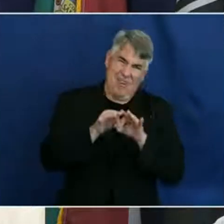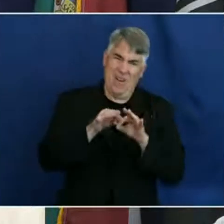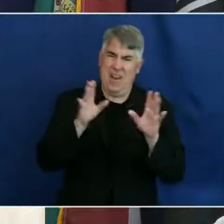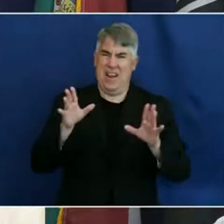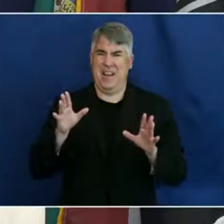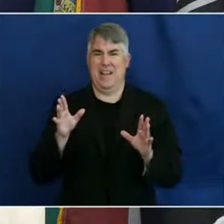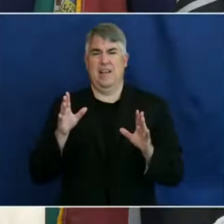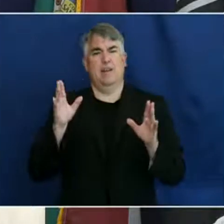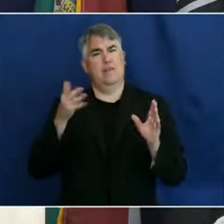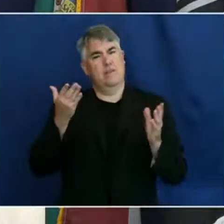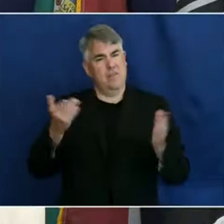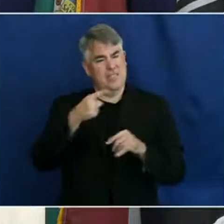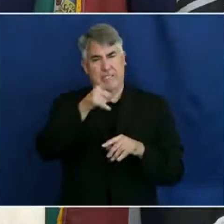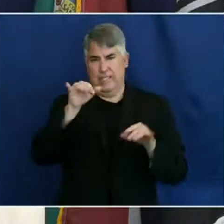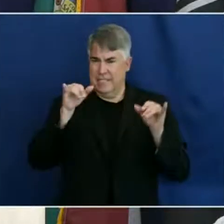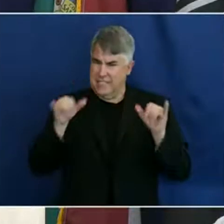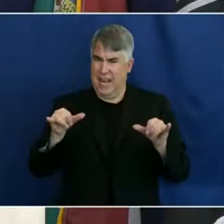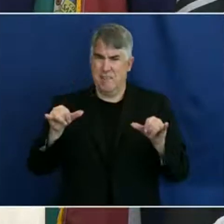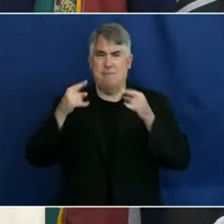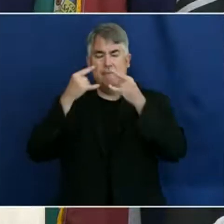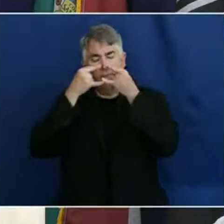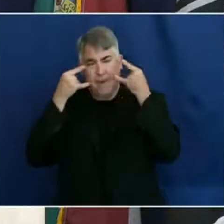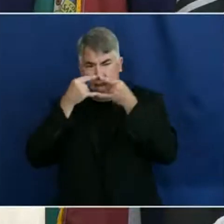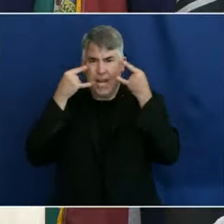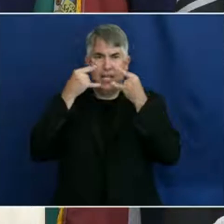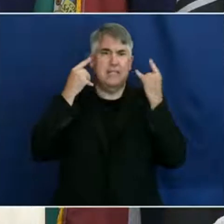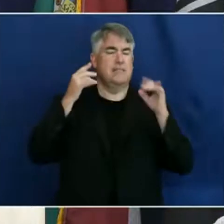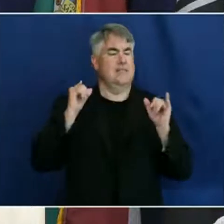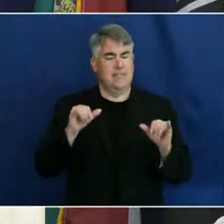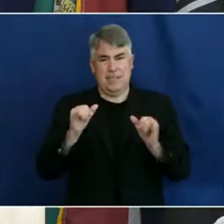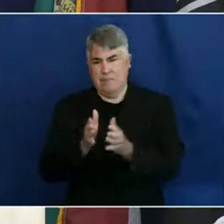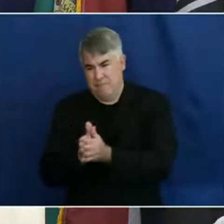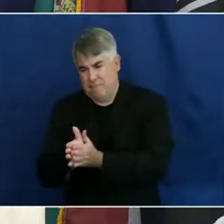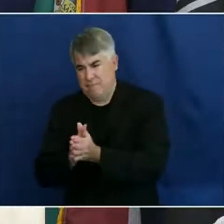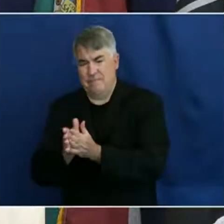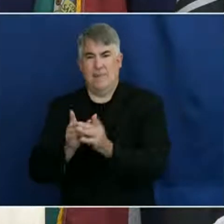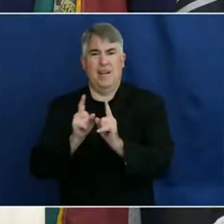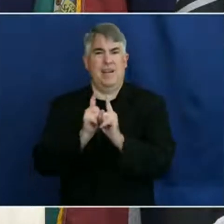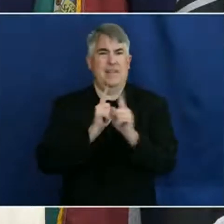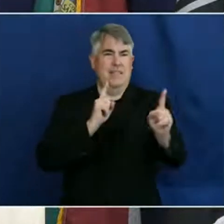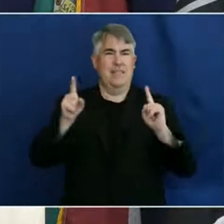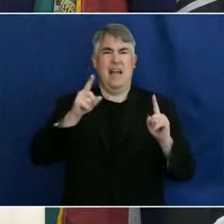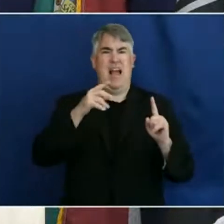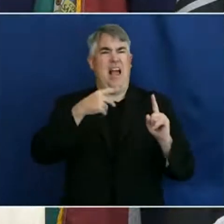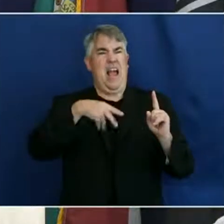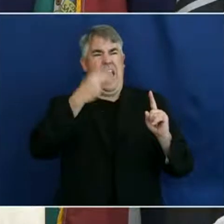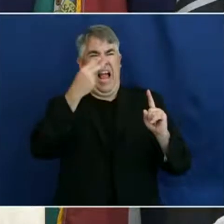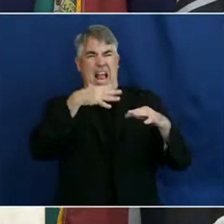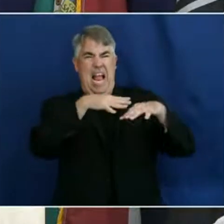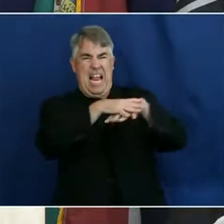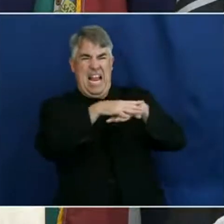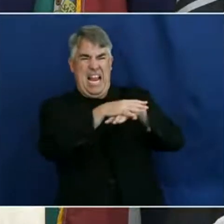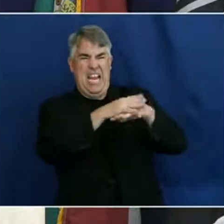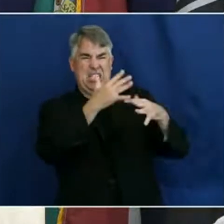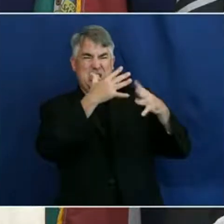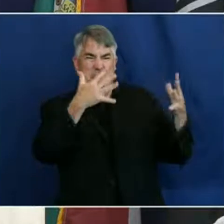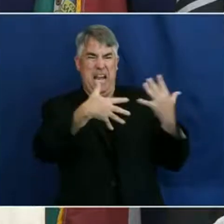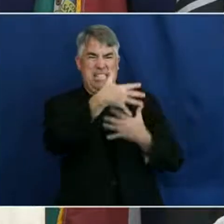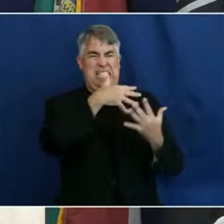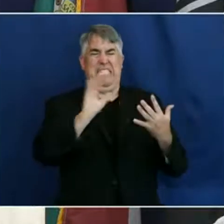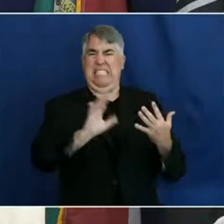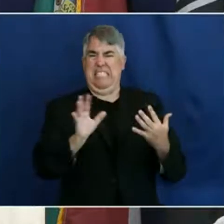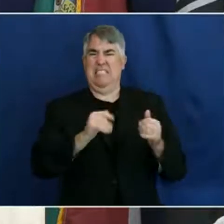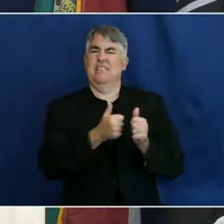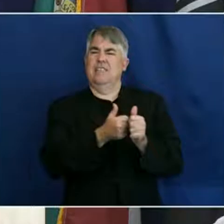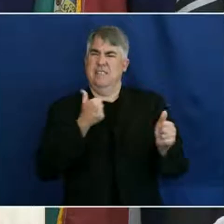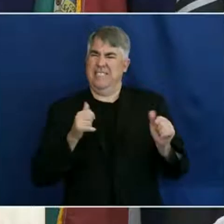public, utilize the face covering, avoid high-risk settings, continue to do all of the things we've grown accustomed to doing